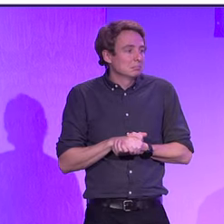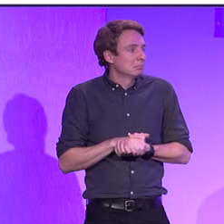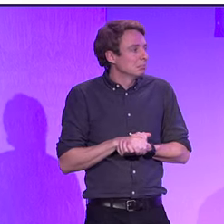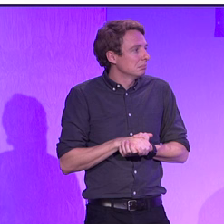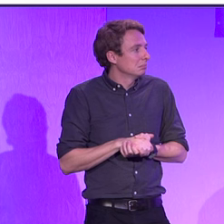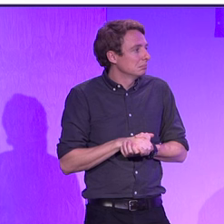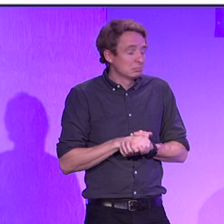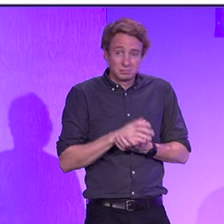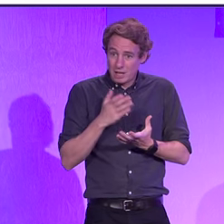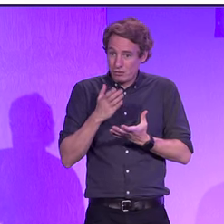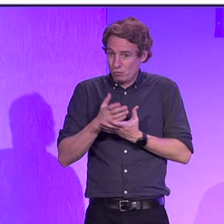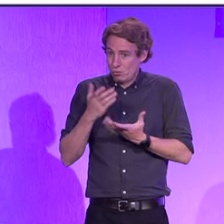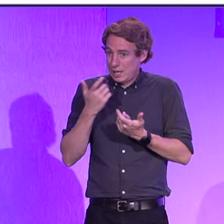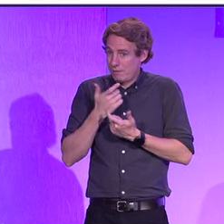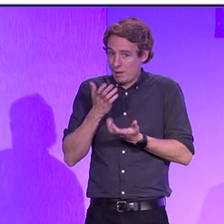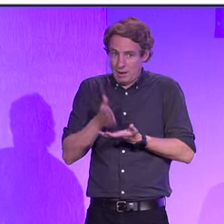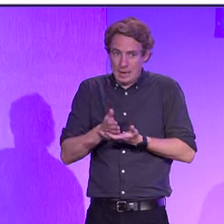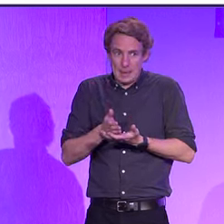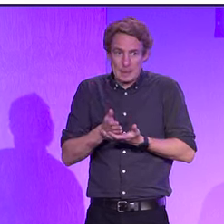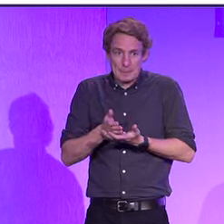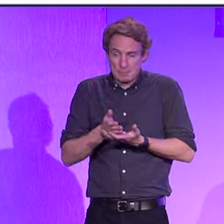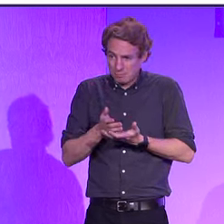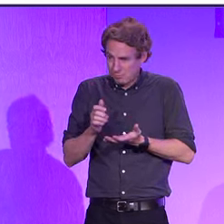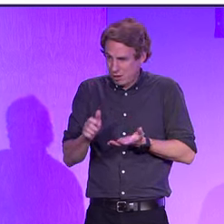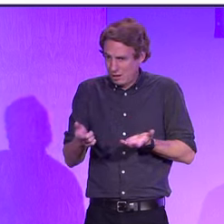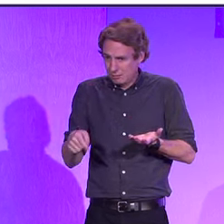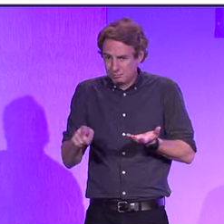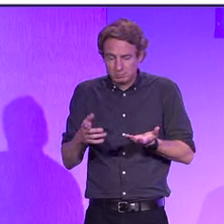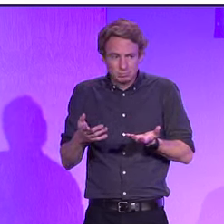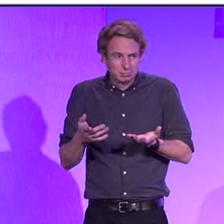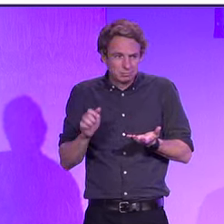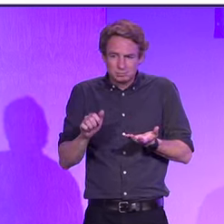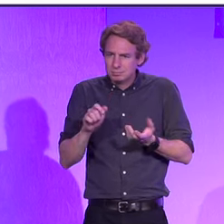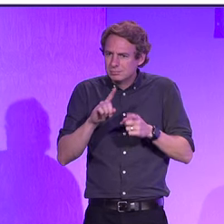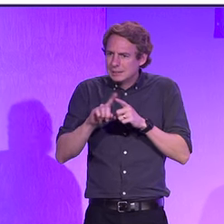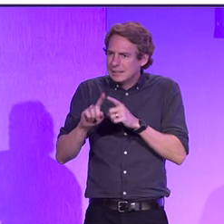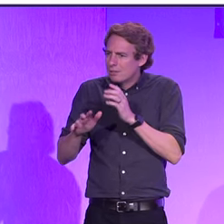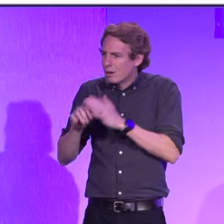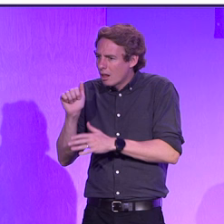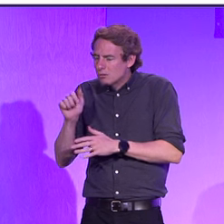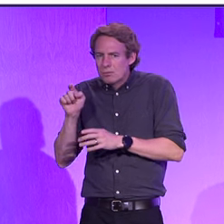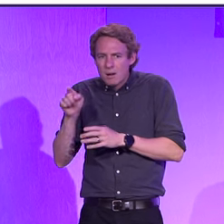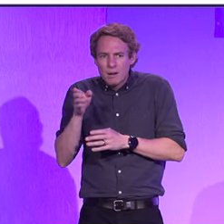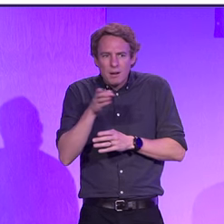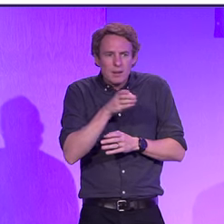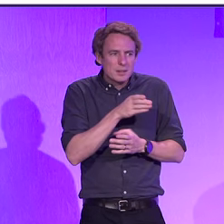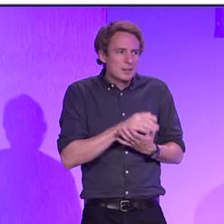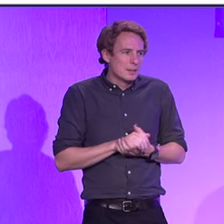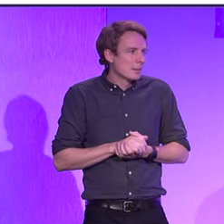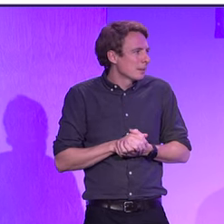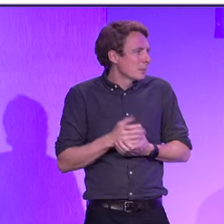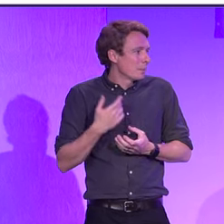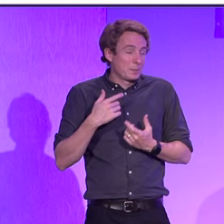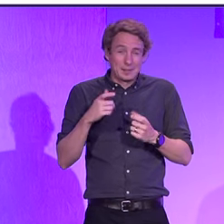Okay, cool. Yeah, they're really fun to go to. Right? Like, you get to experience different cultures. And I'm sorry I keep